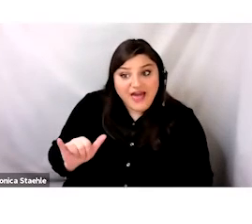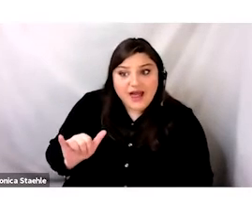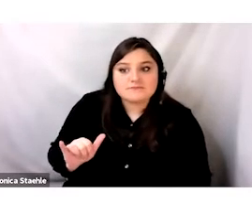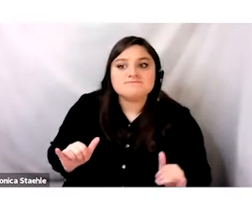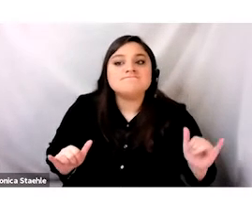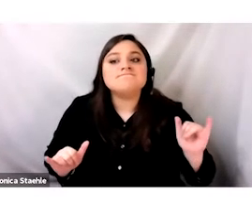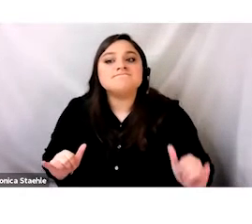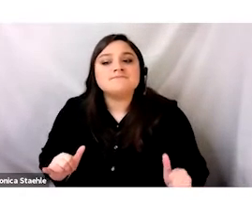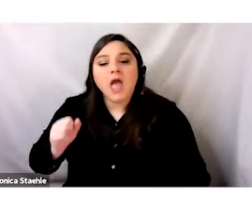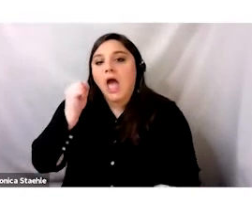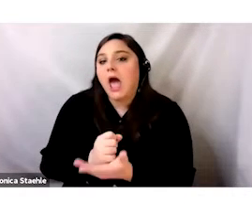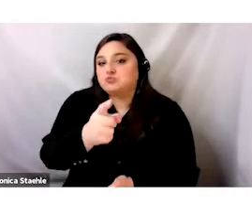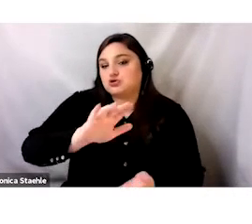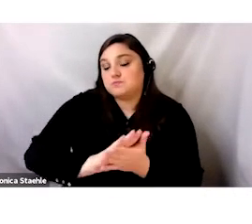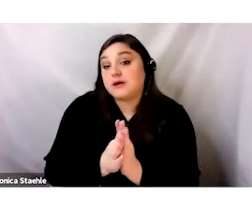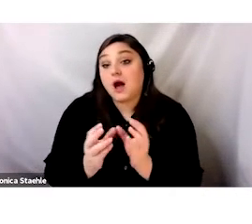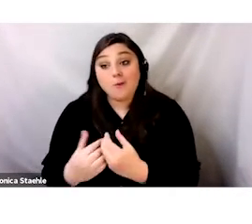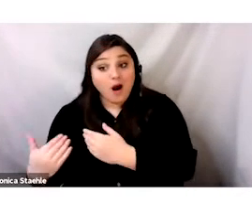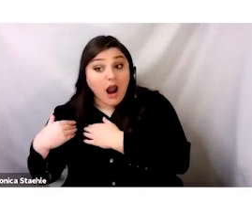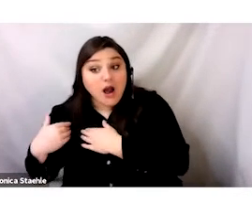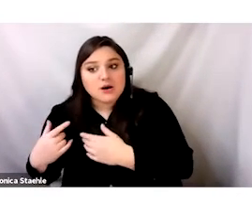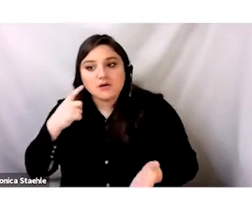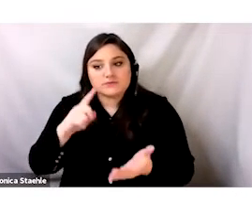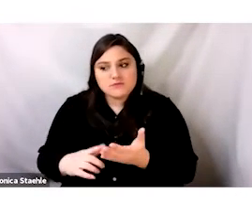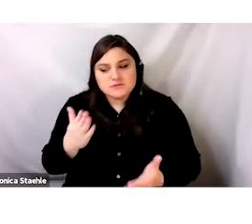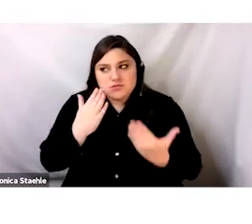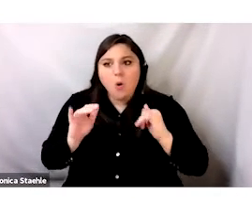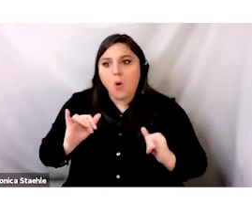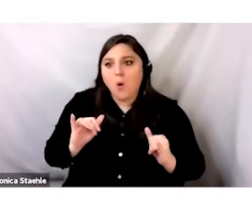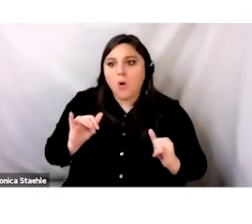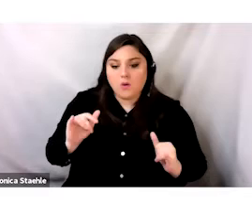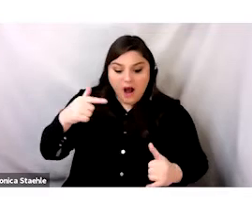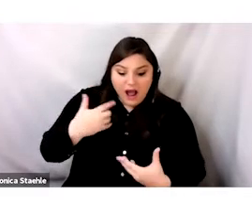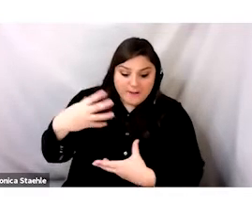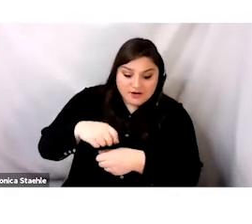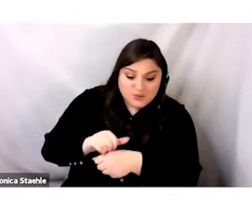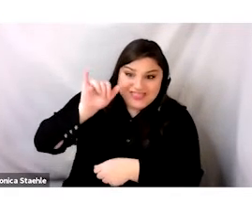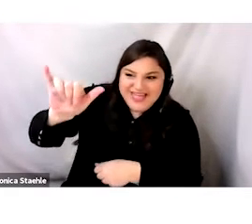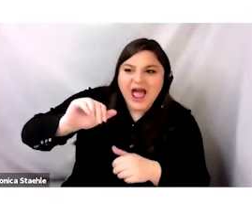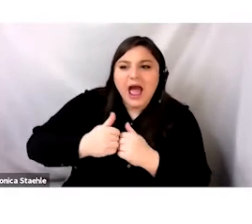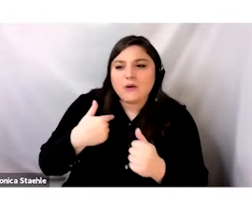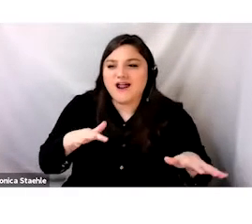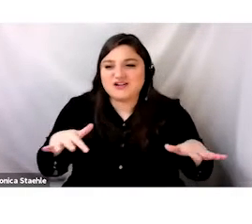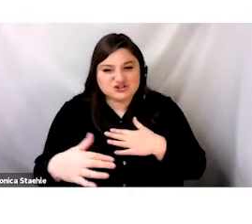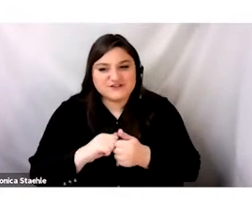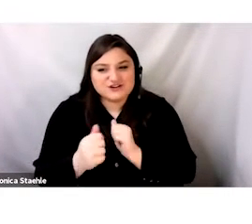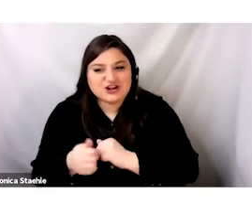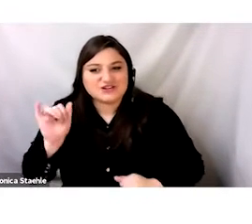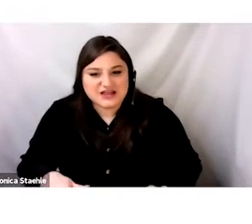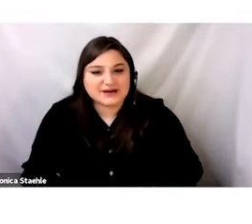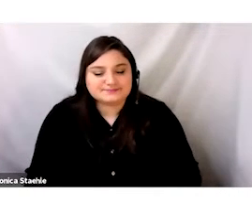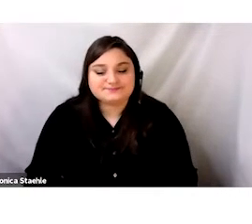that you have as an individual to actually change these systems. So why should this way of thinking matter to